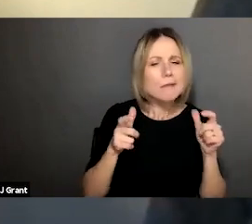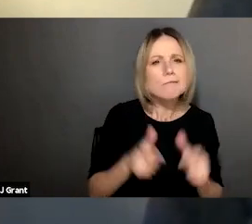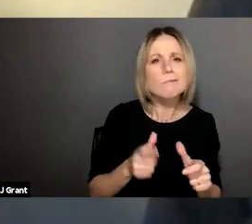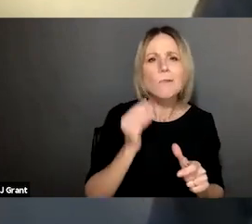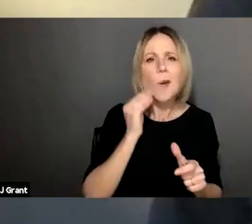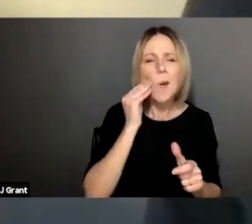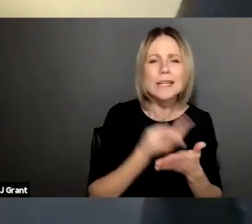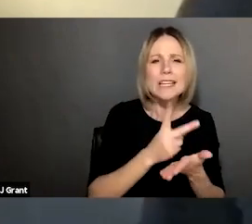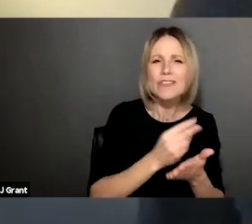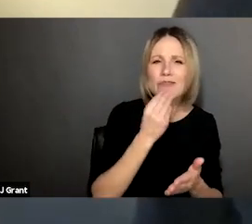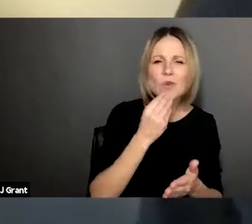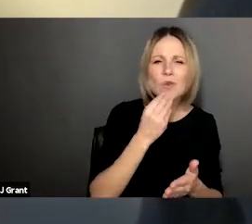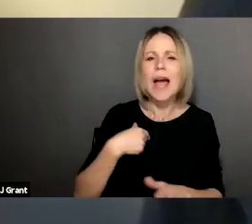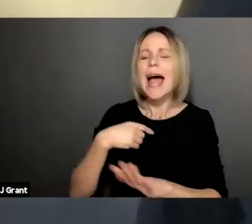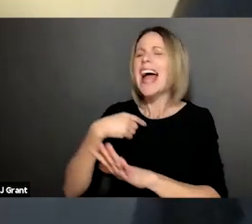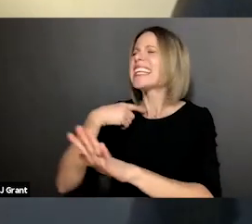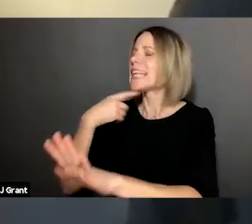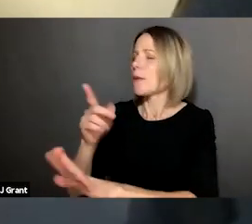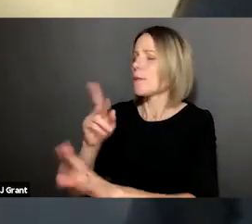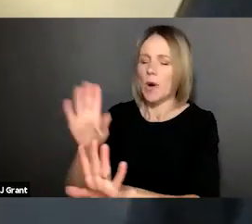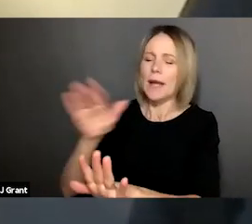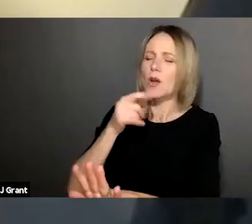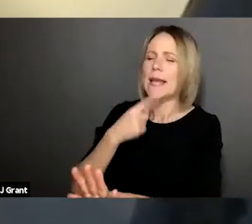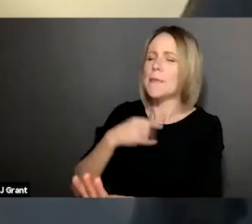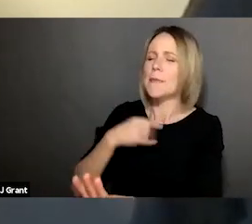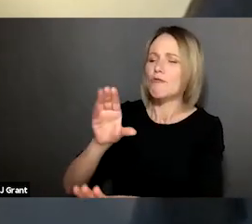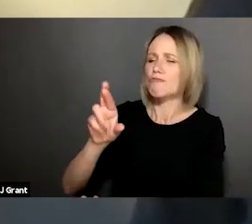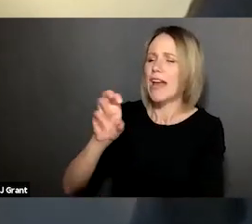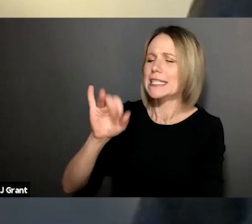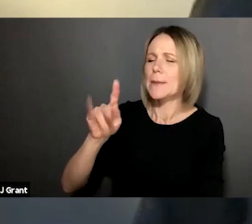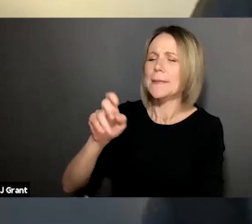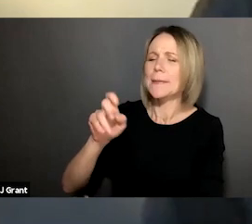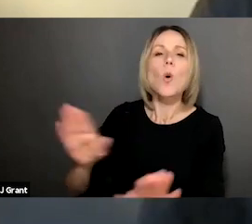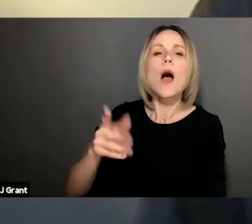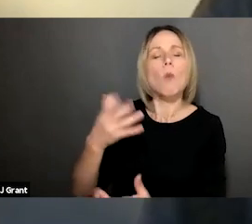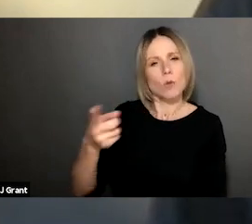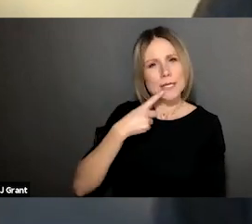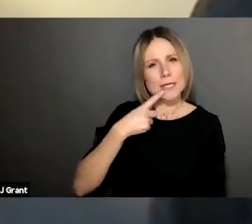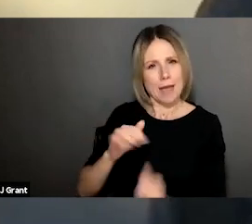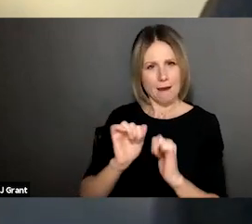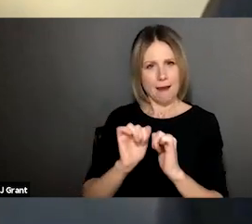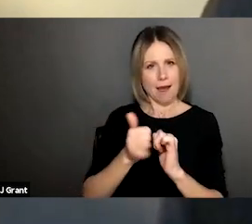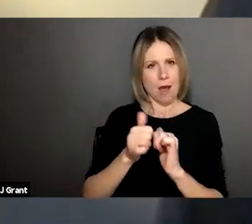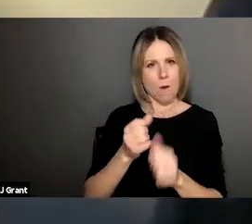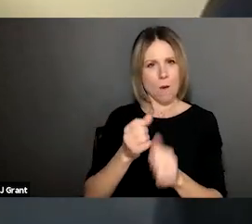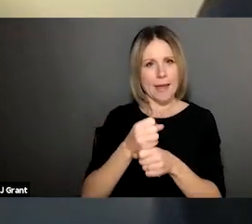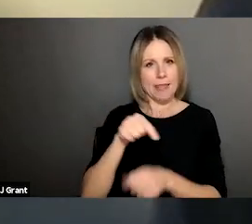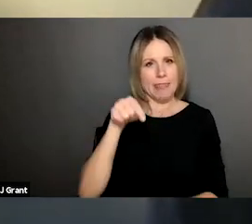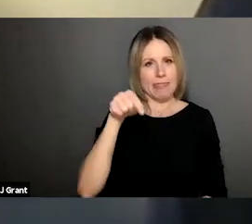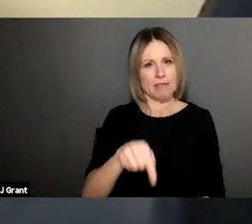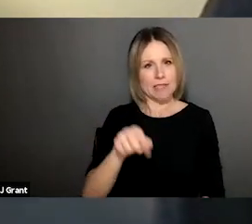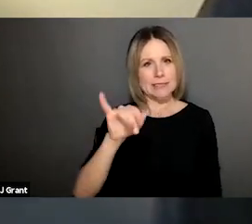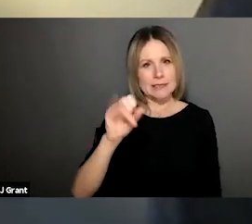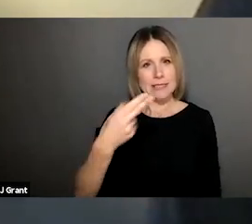So I tell them, stop, don't give me the recipe. Just tell me how to make the dish. And when they do so, they don't